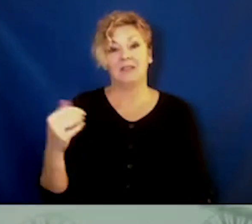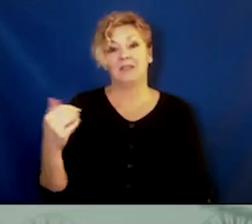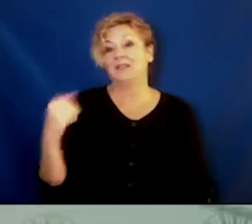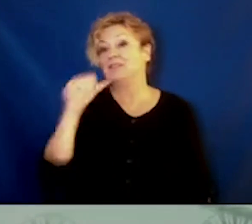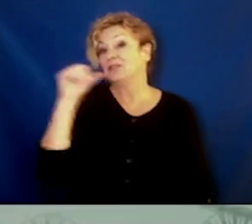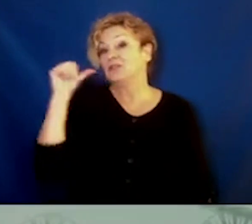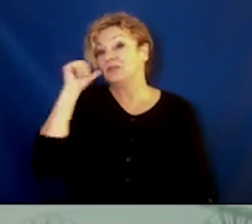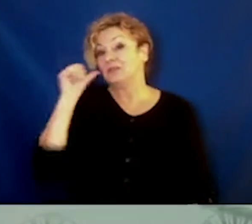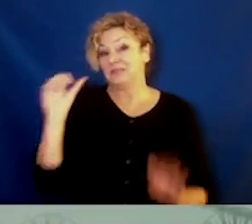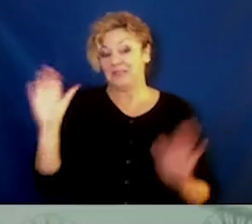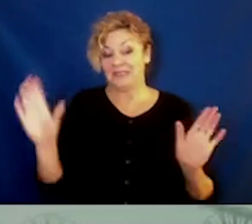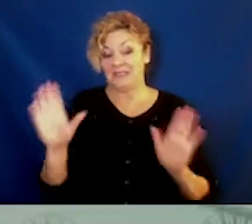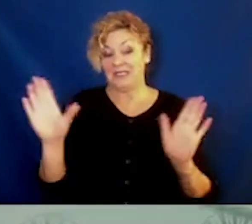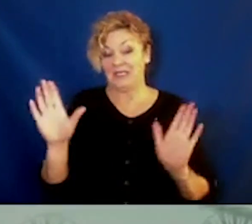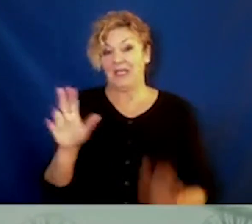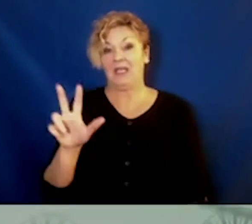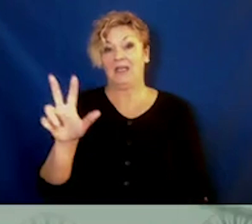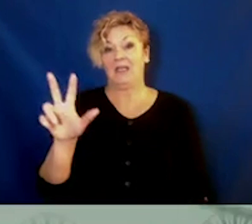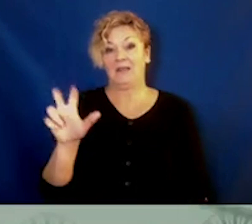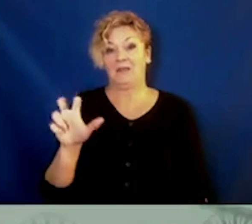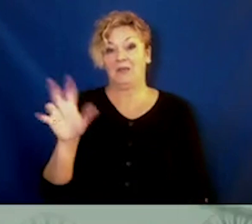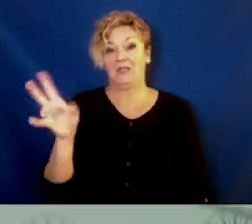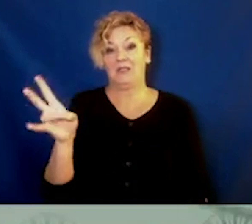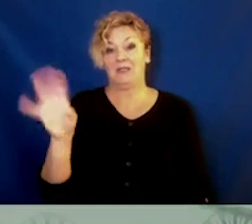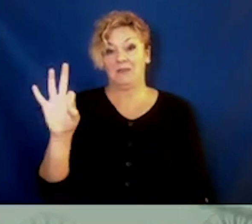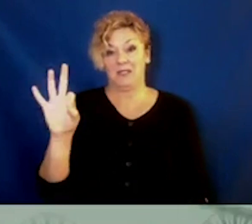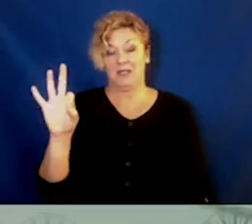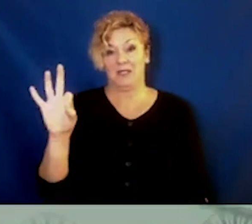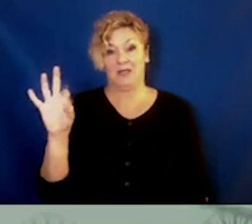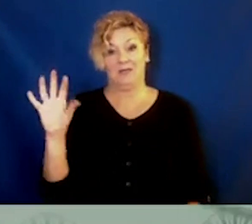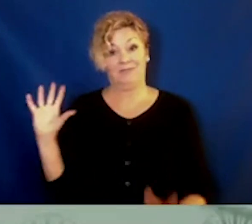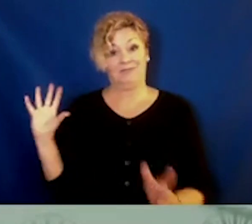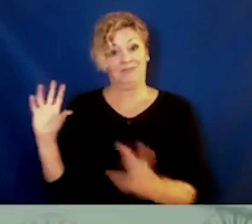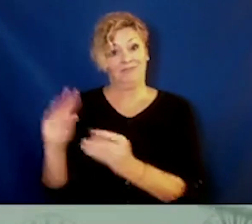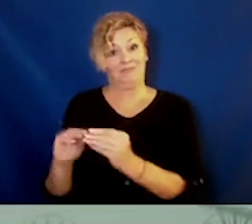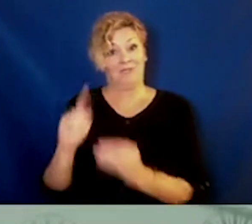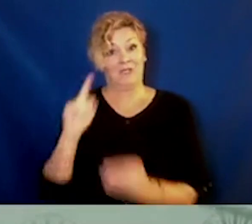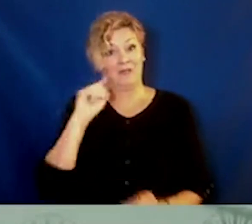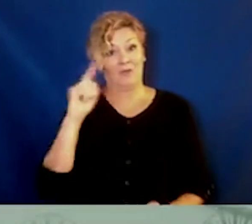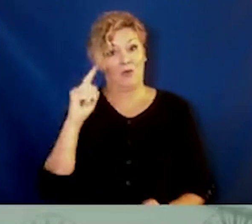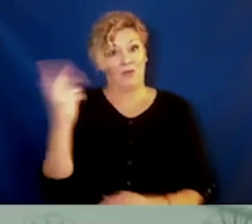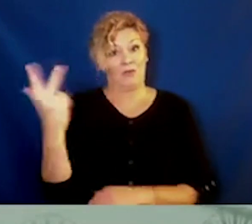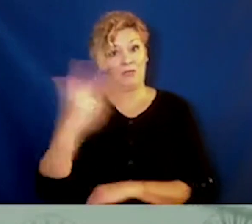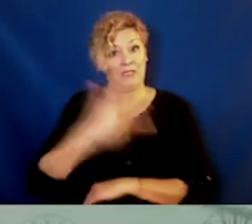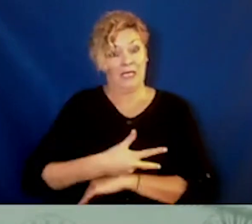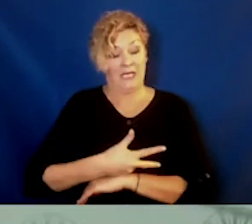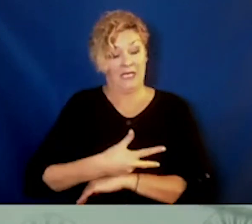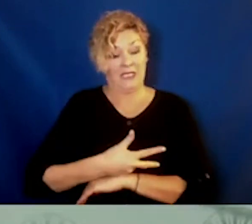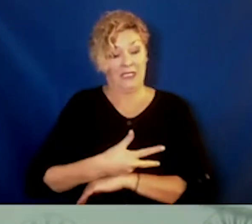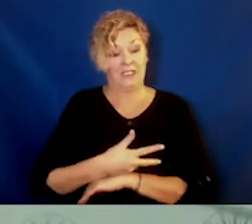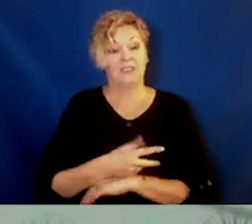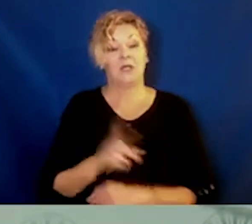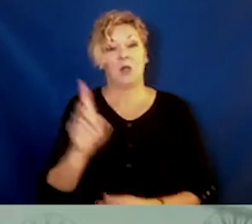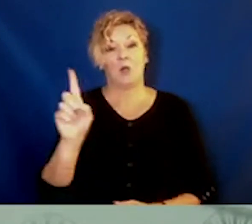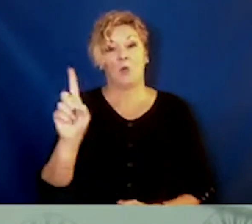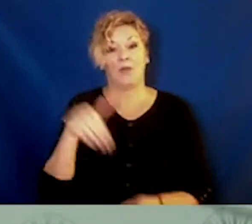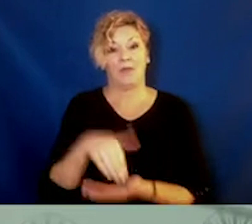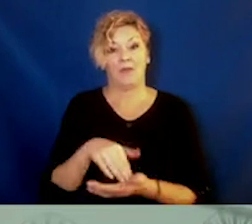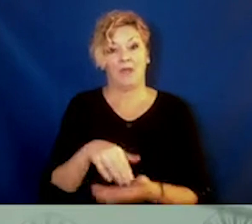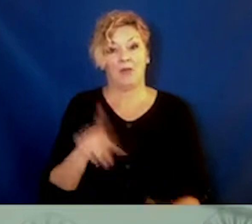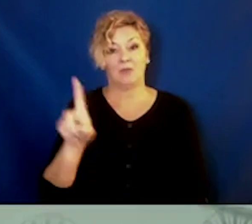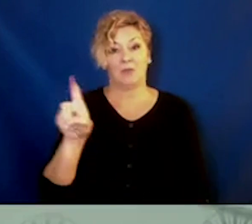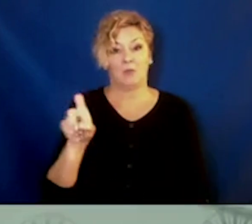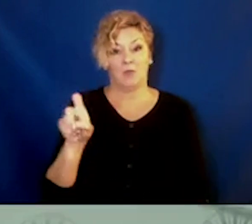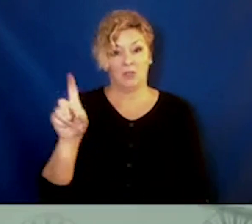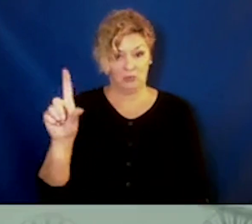today. Today we are updating on 3 reporting periods, being Monday. From Friday to Saturday, we